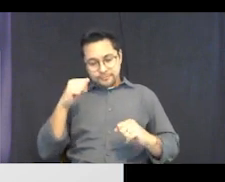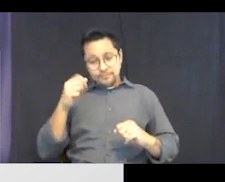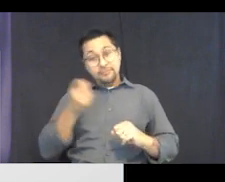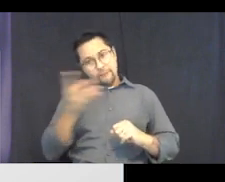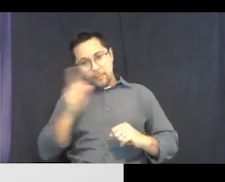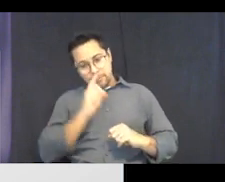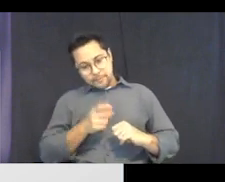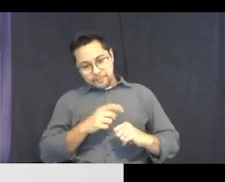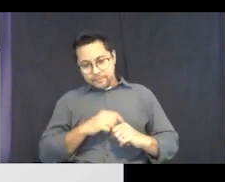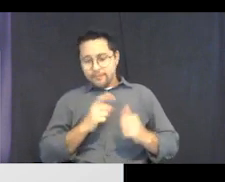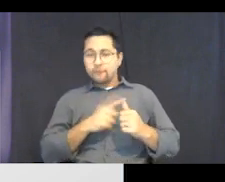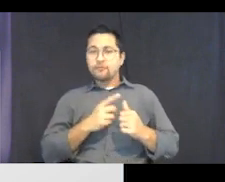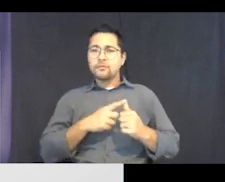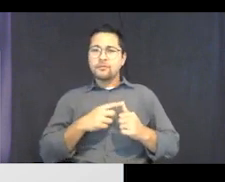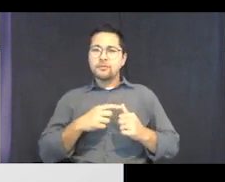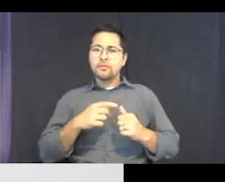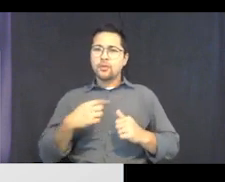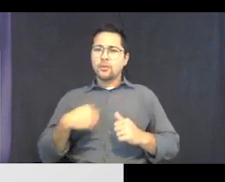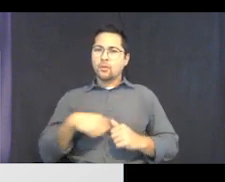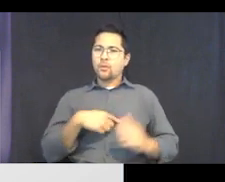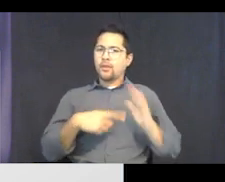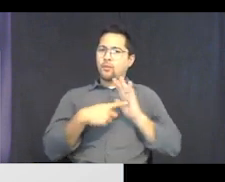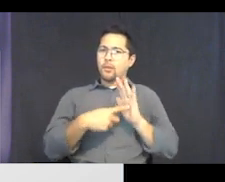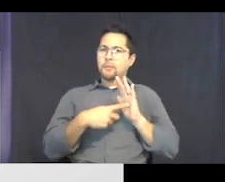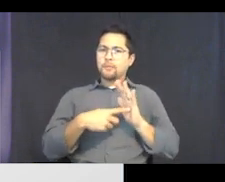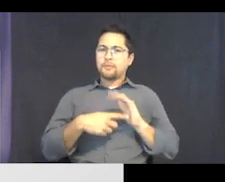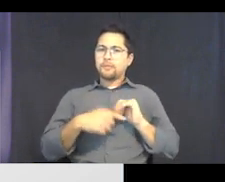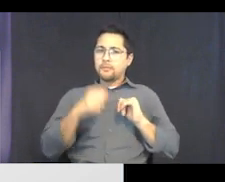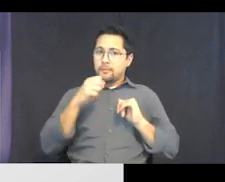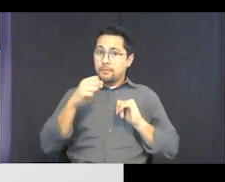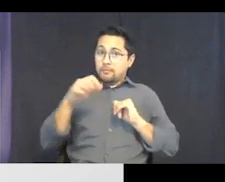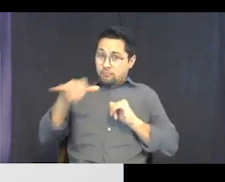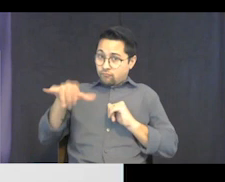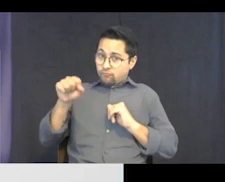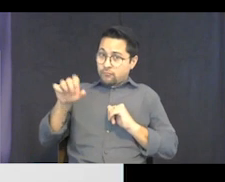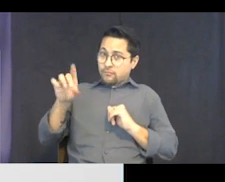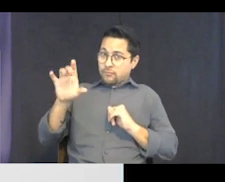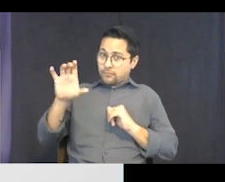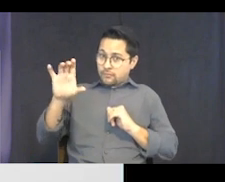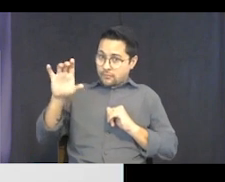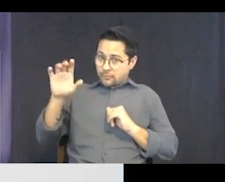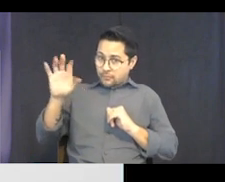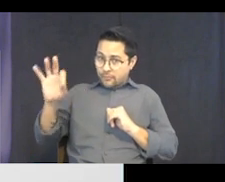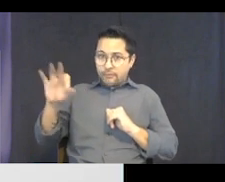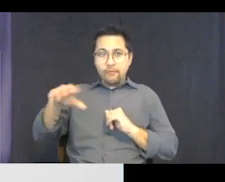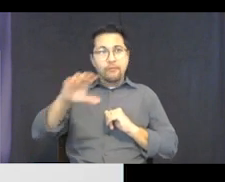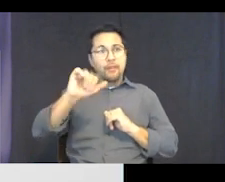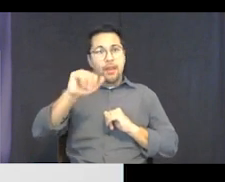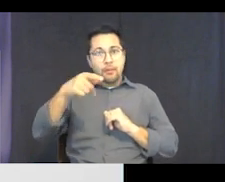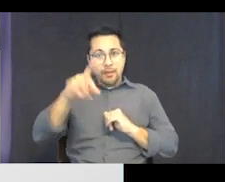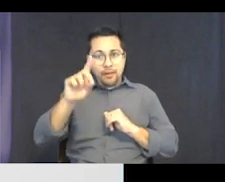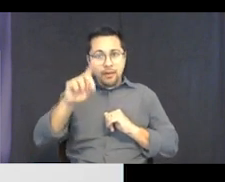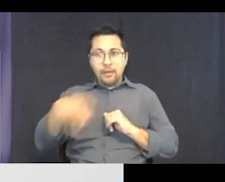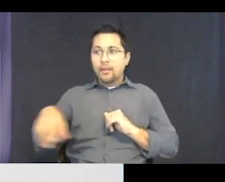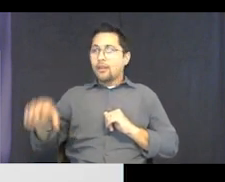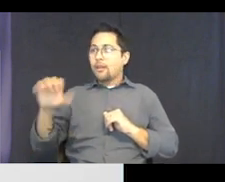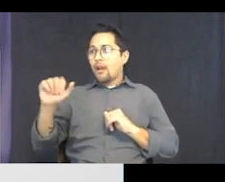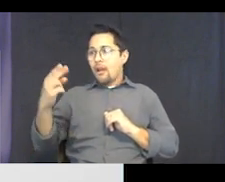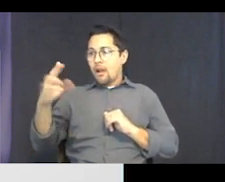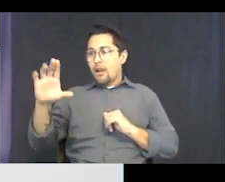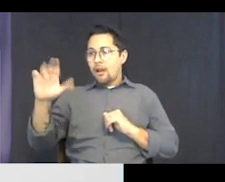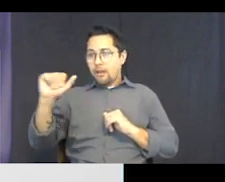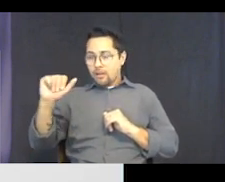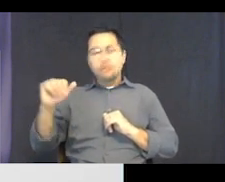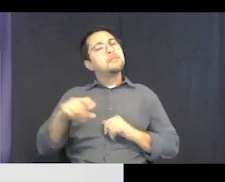Number one, we represent not only DCF, APD, but ACA, and we want to